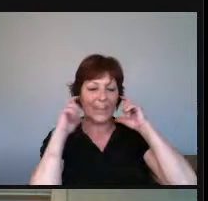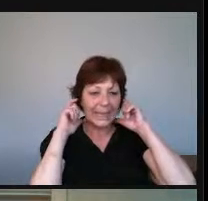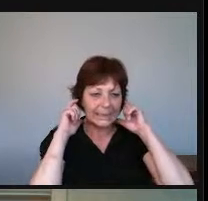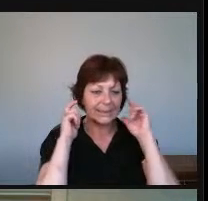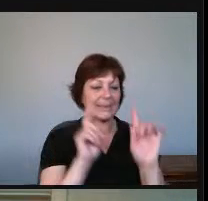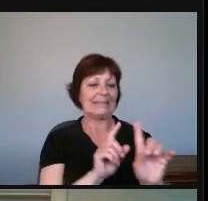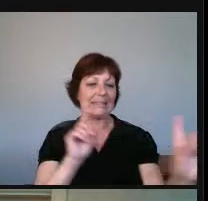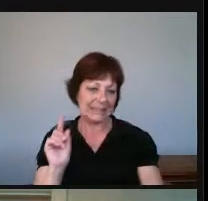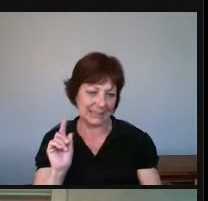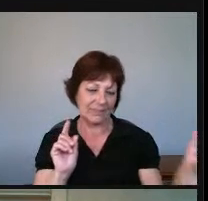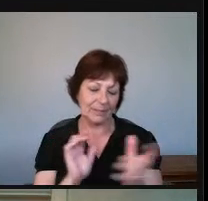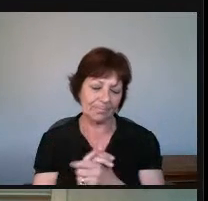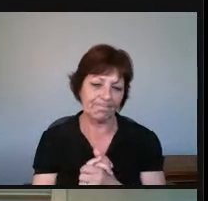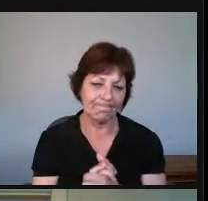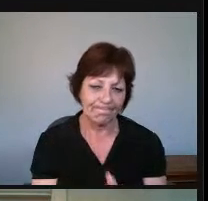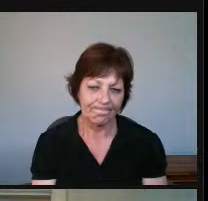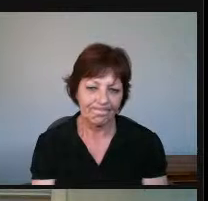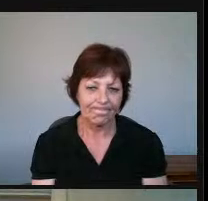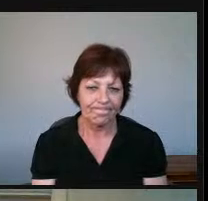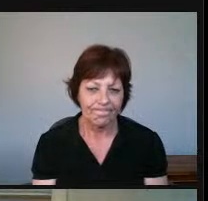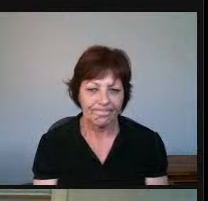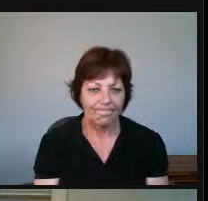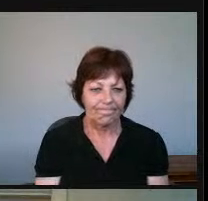distancing. That's what remains the recommendations.